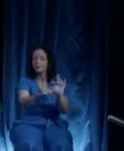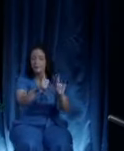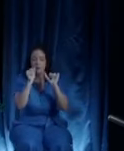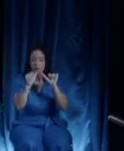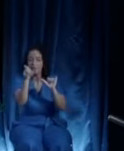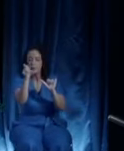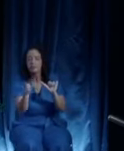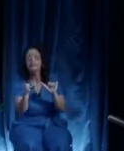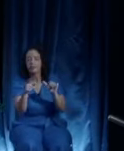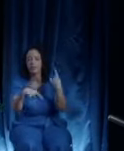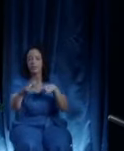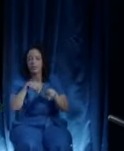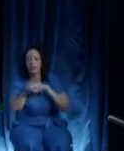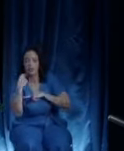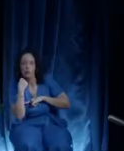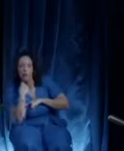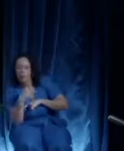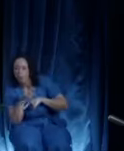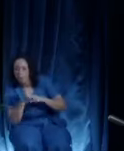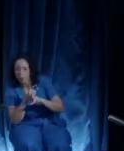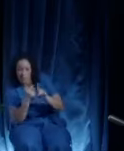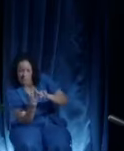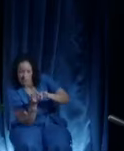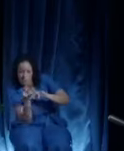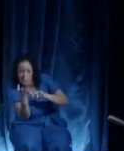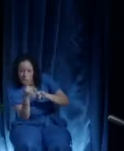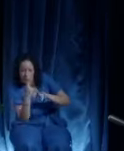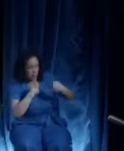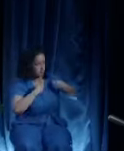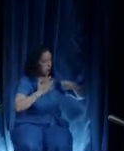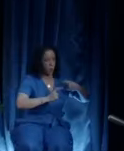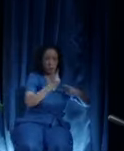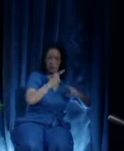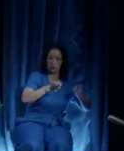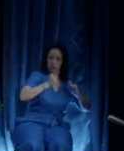to get them out of the way because they want that. Or you hook onto them.